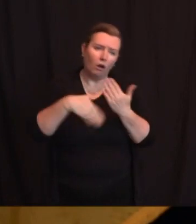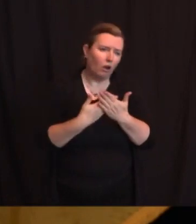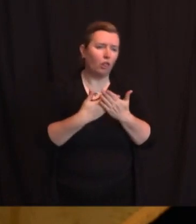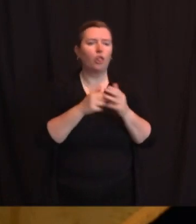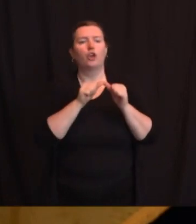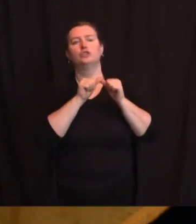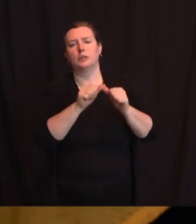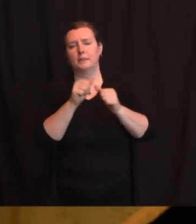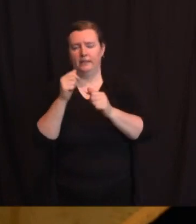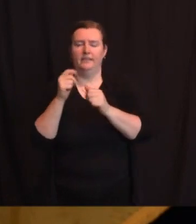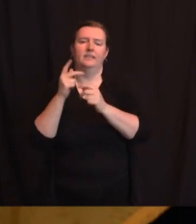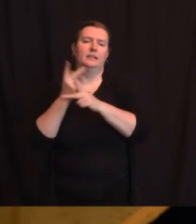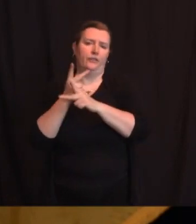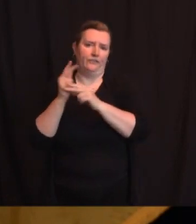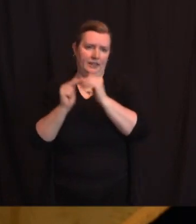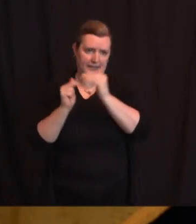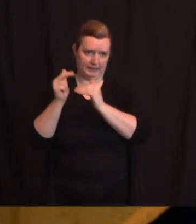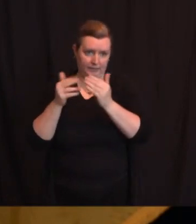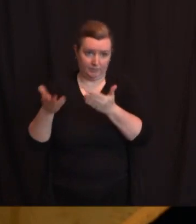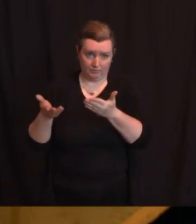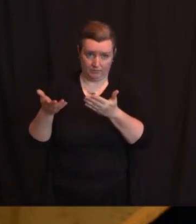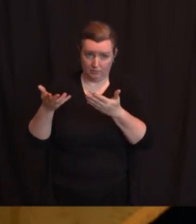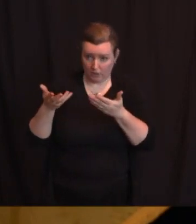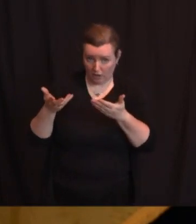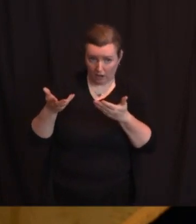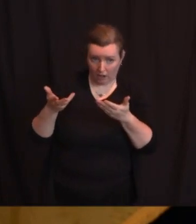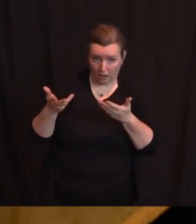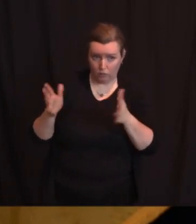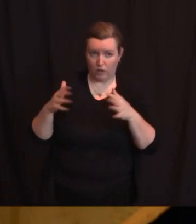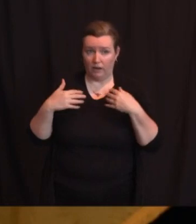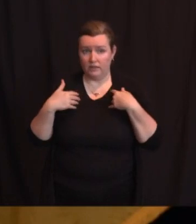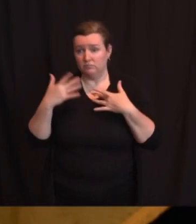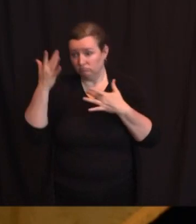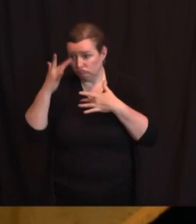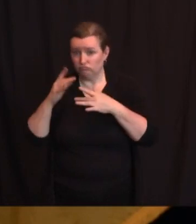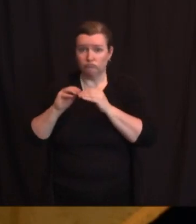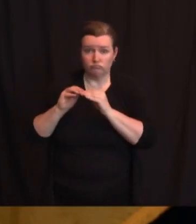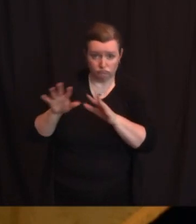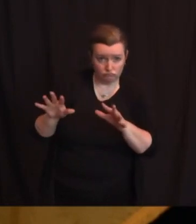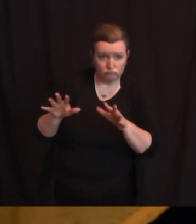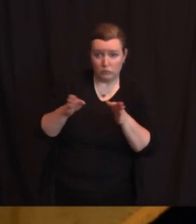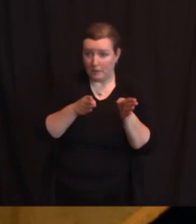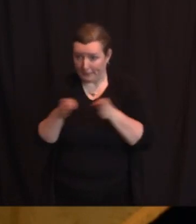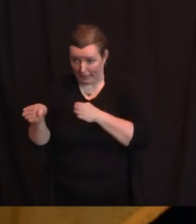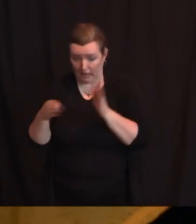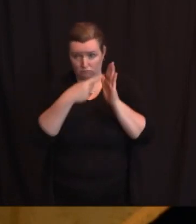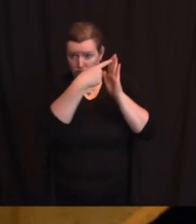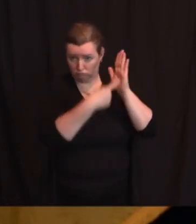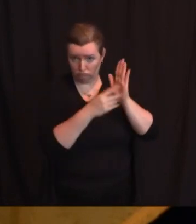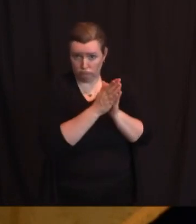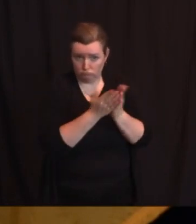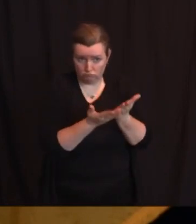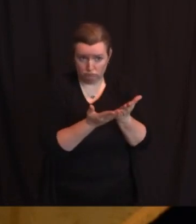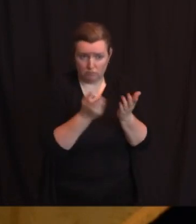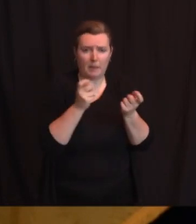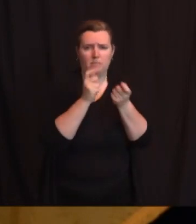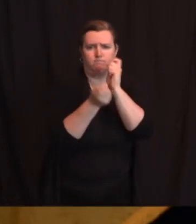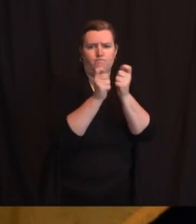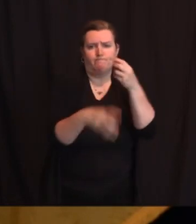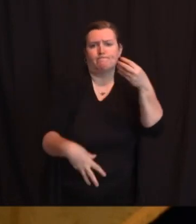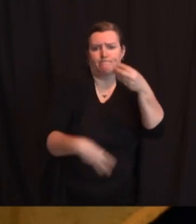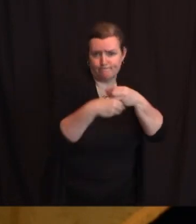supplement or amend their current disease outbreak plans to include COVID-19 testing, a